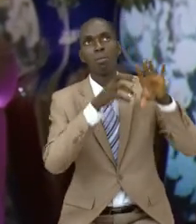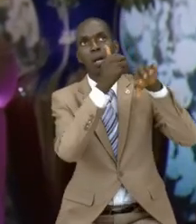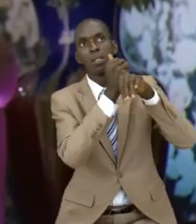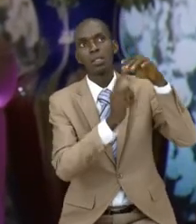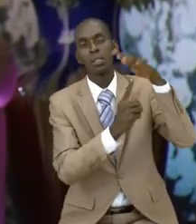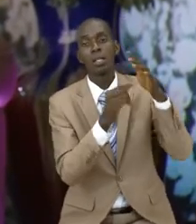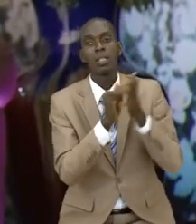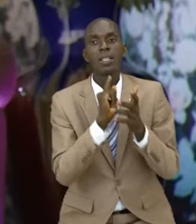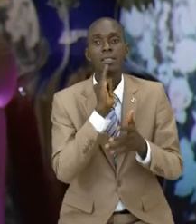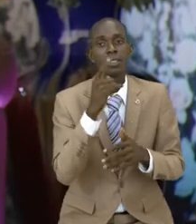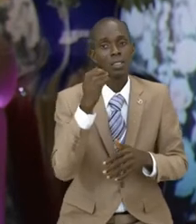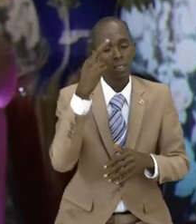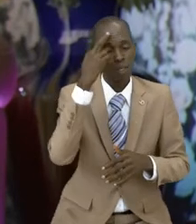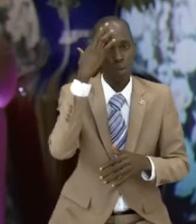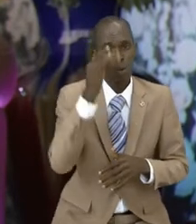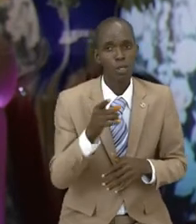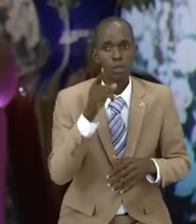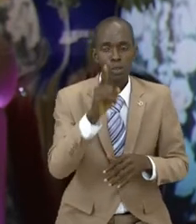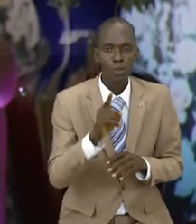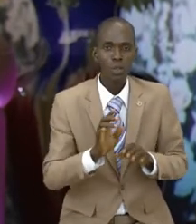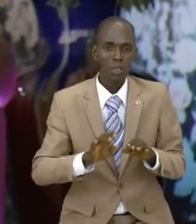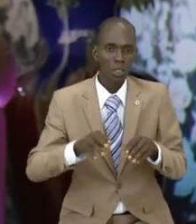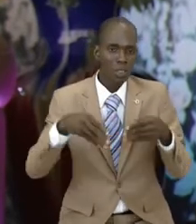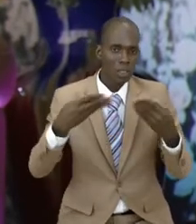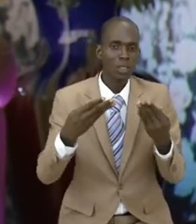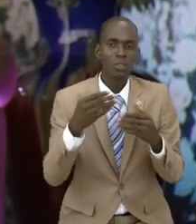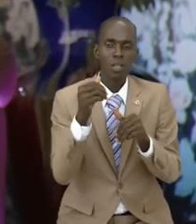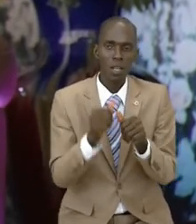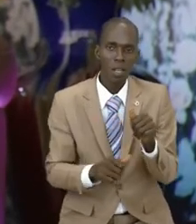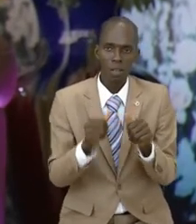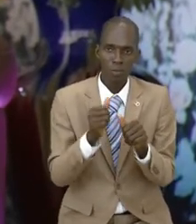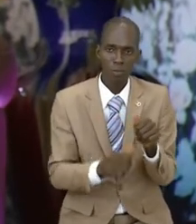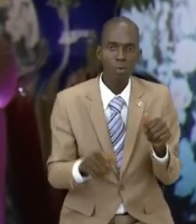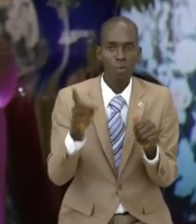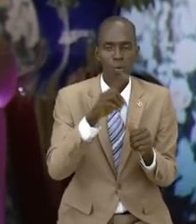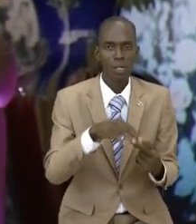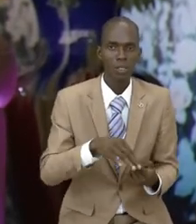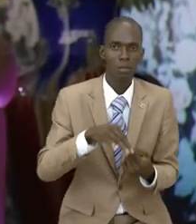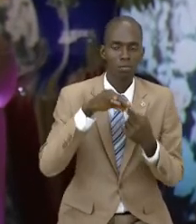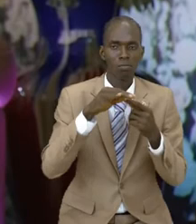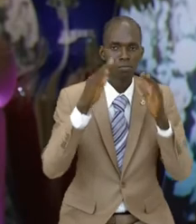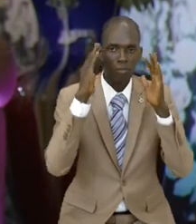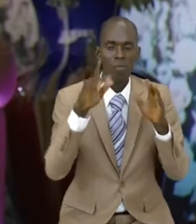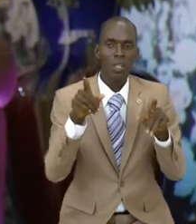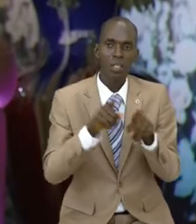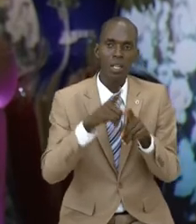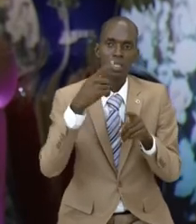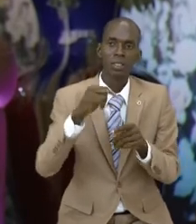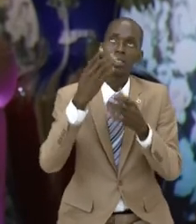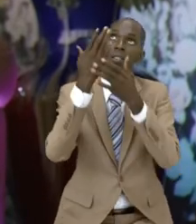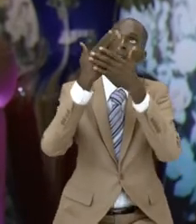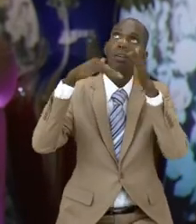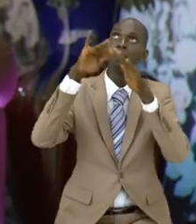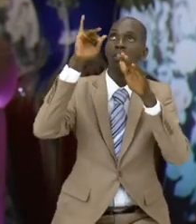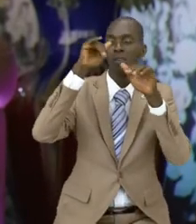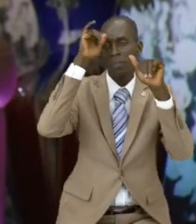why you treat everyone like the one the Heavenly Father has sent to you